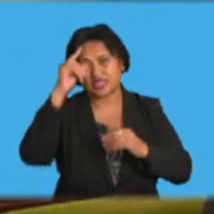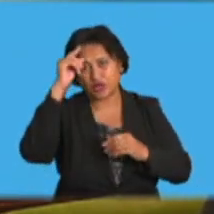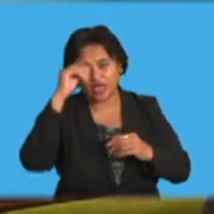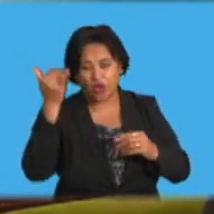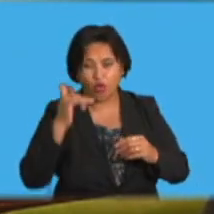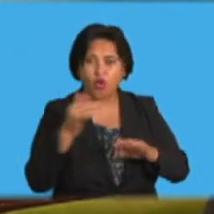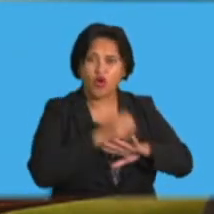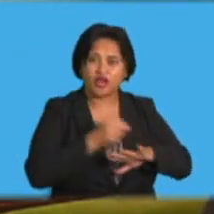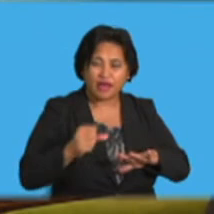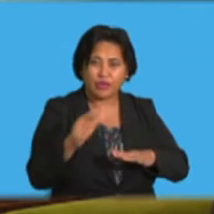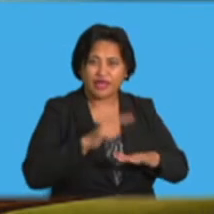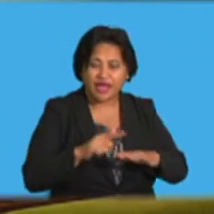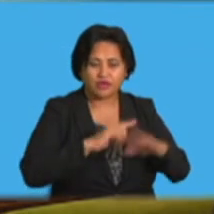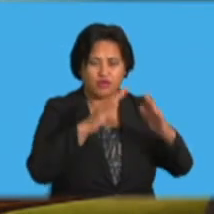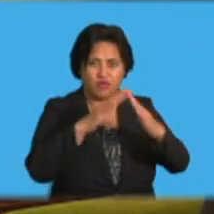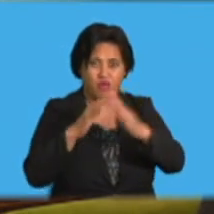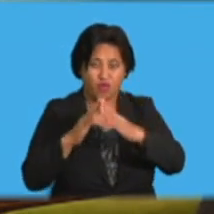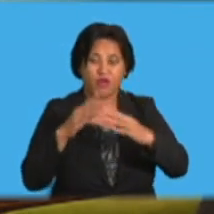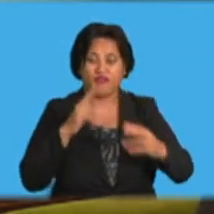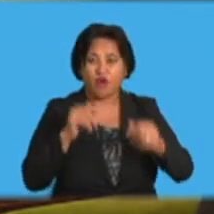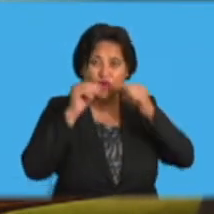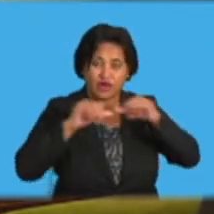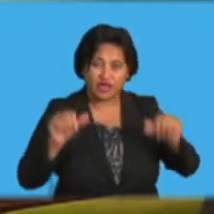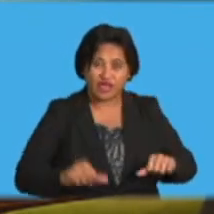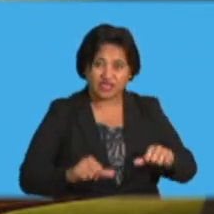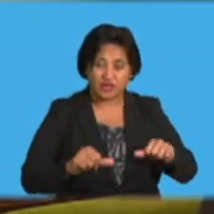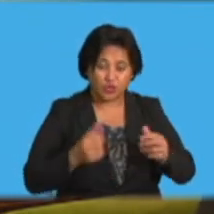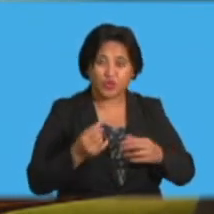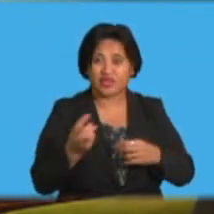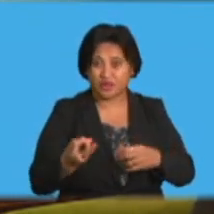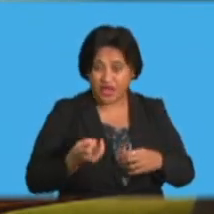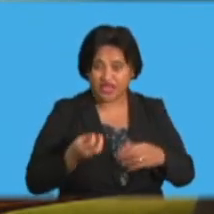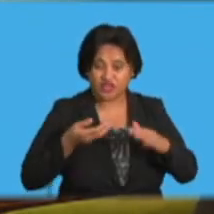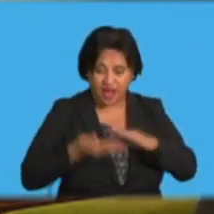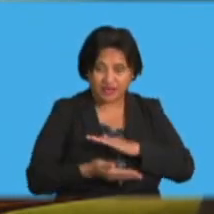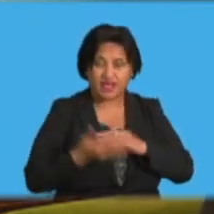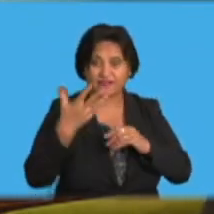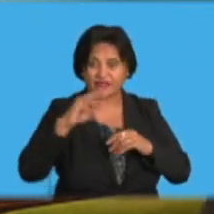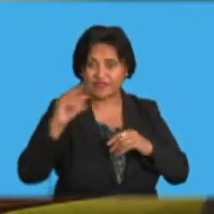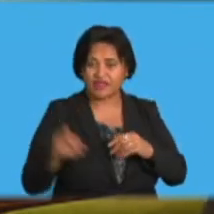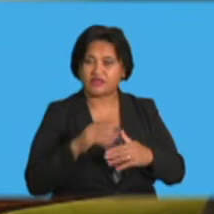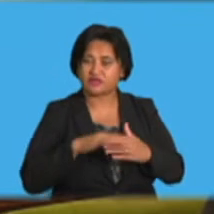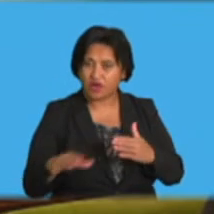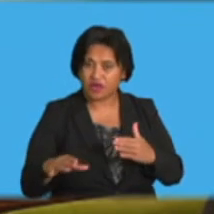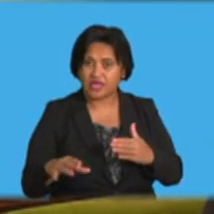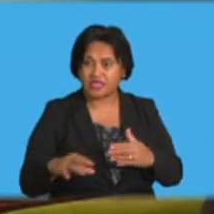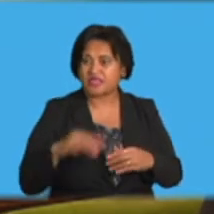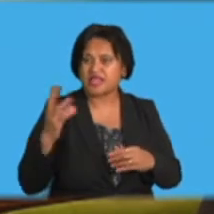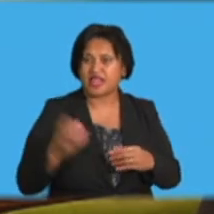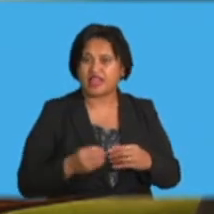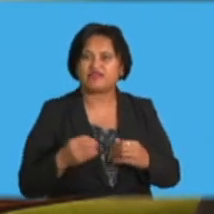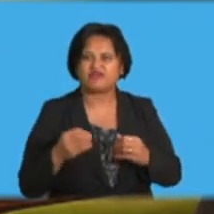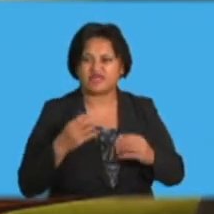land for residential or agricultural purposes with incomes less than $50,000 and were affected by the recent cyclones will be assisted